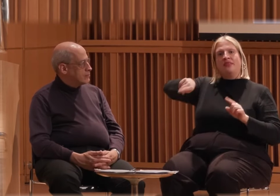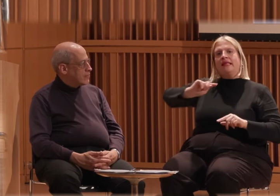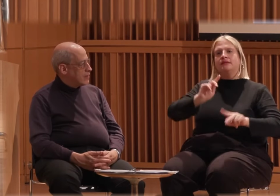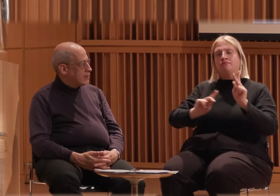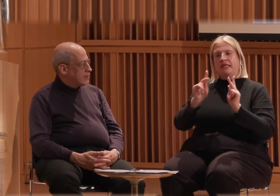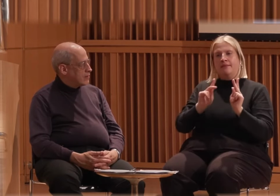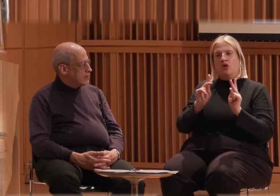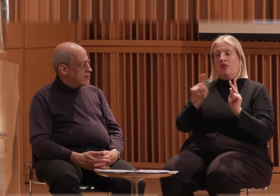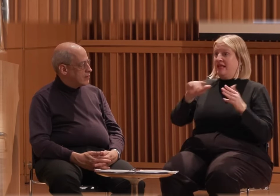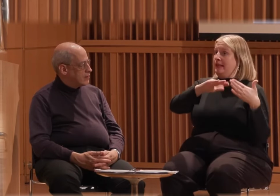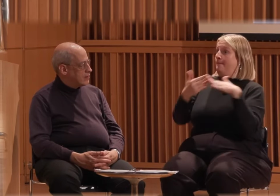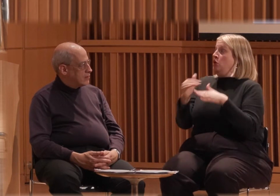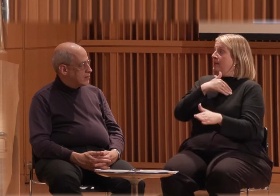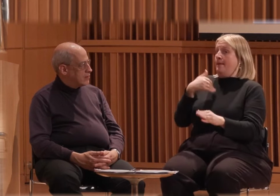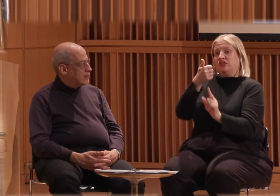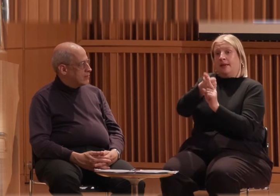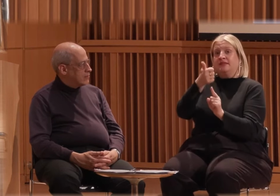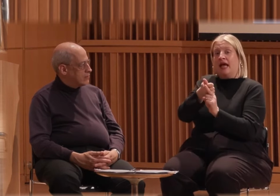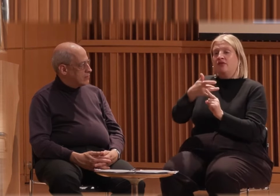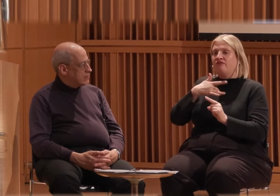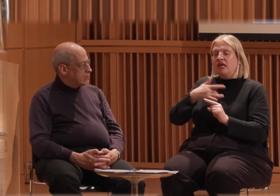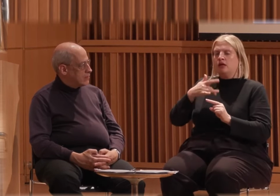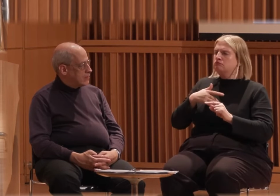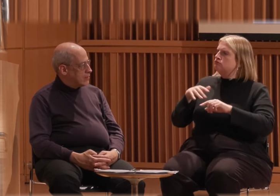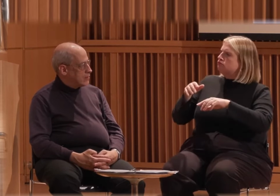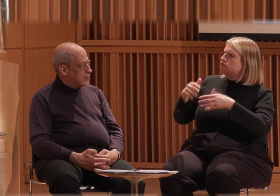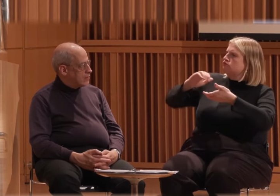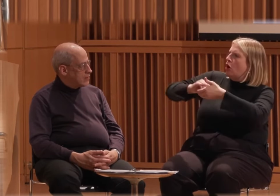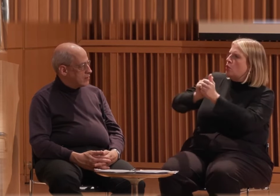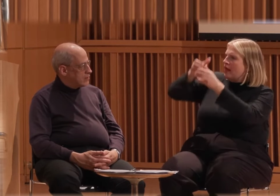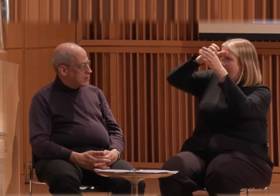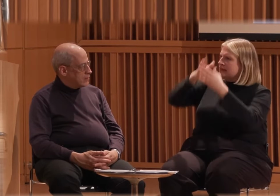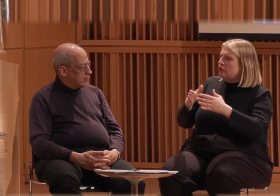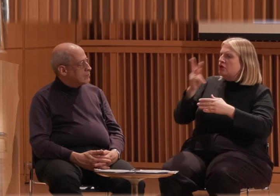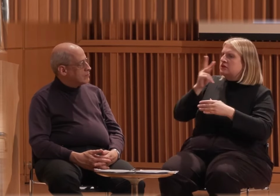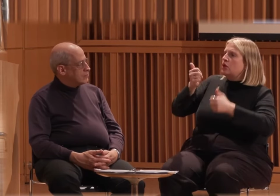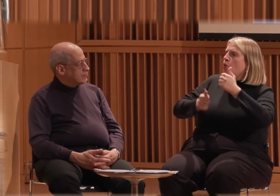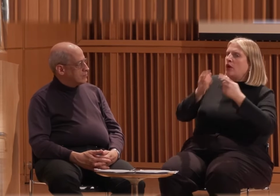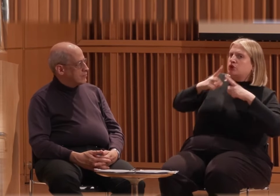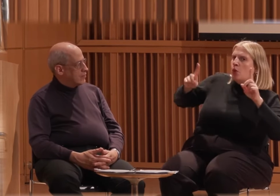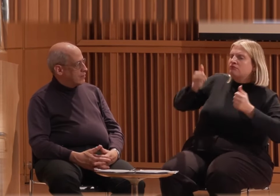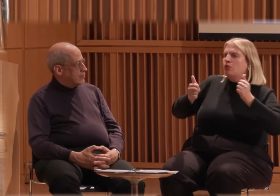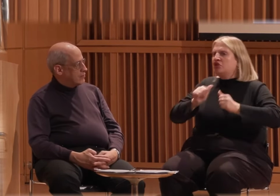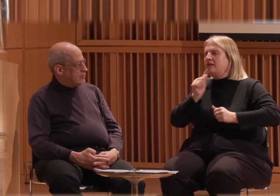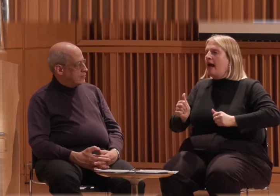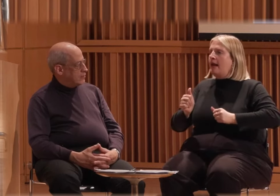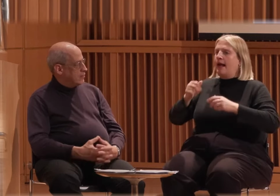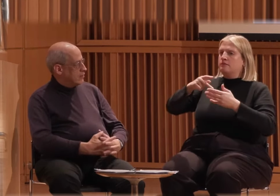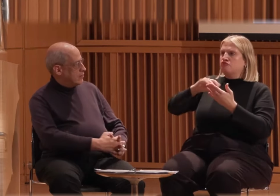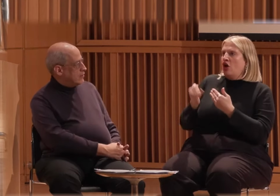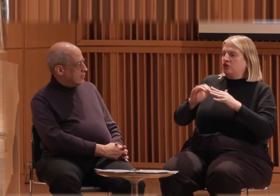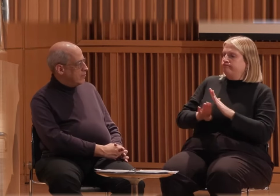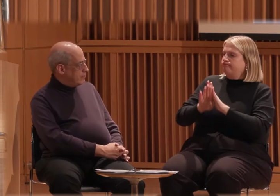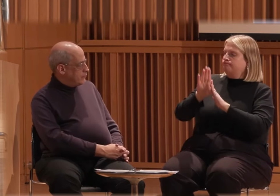that community members themselves worked with experts to think about what works and develop these projects together is